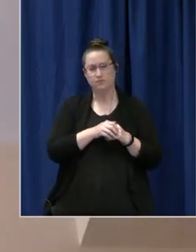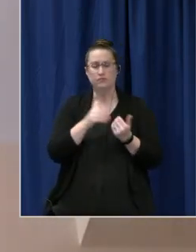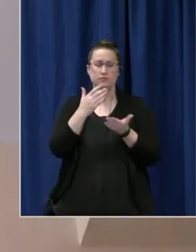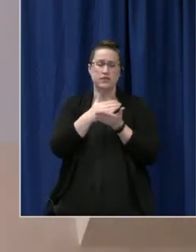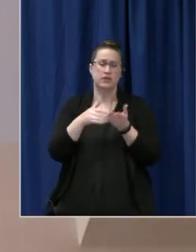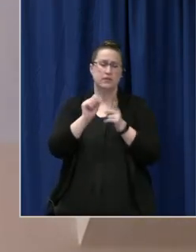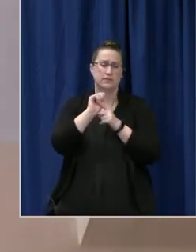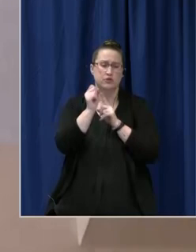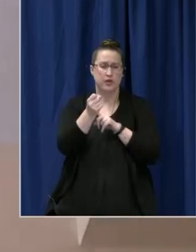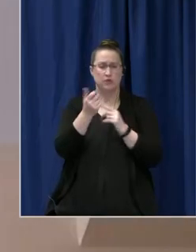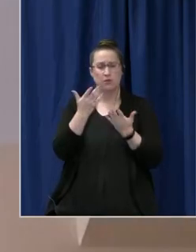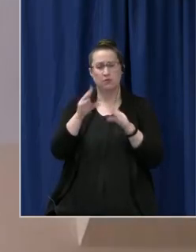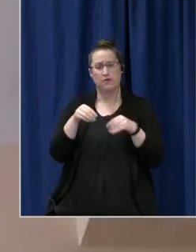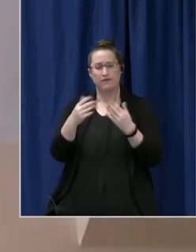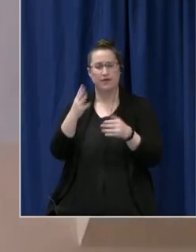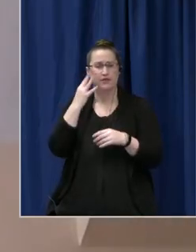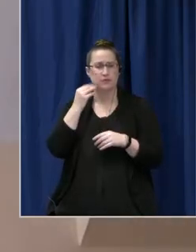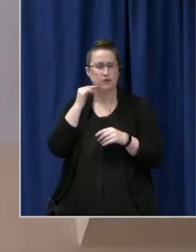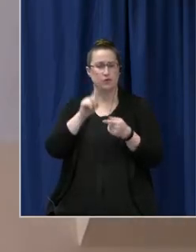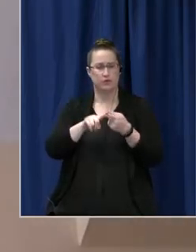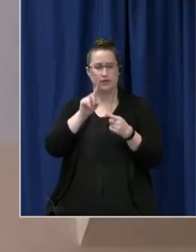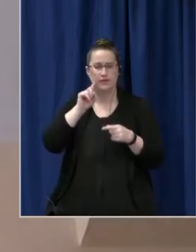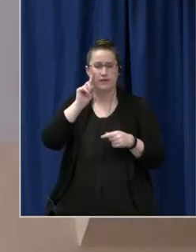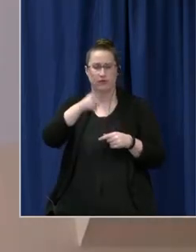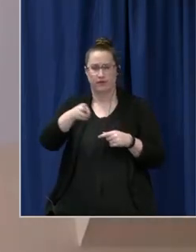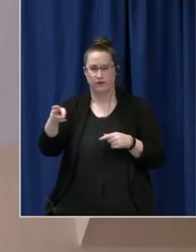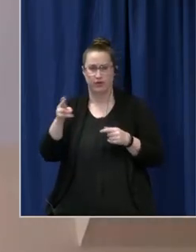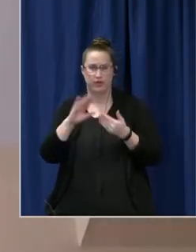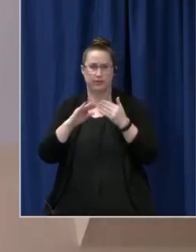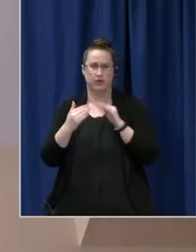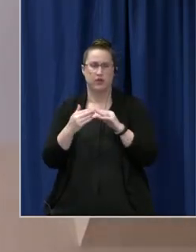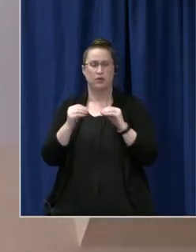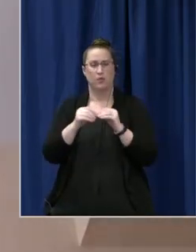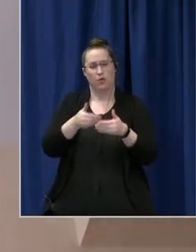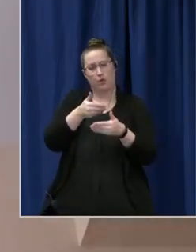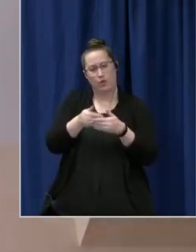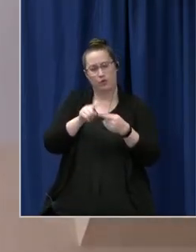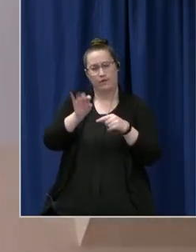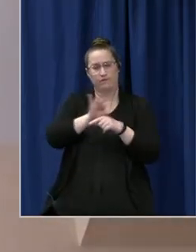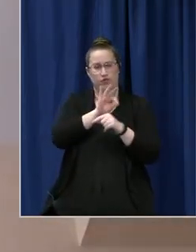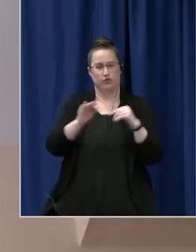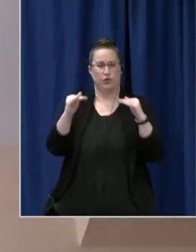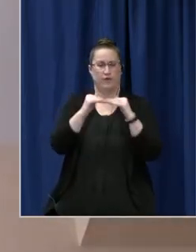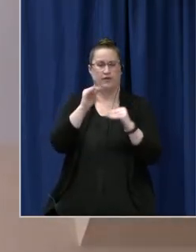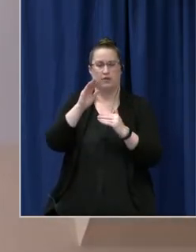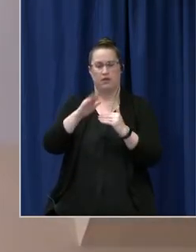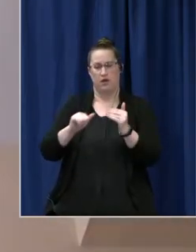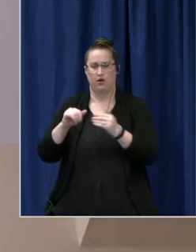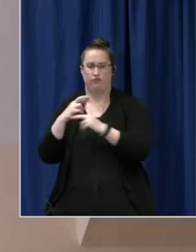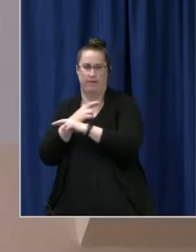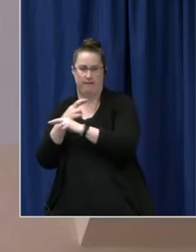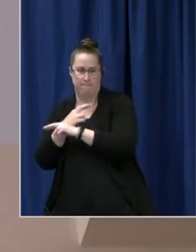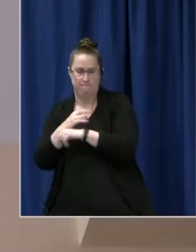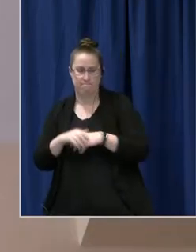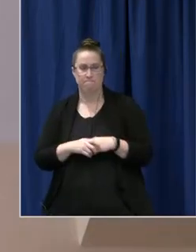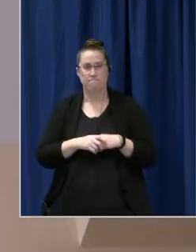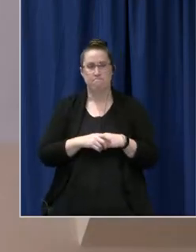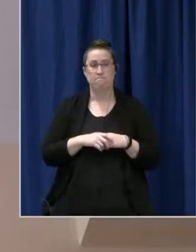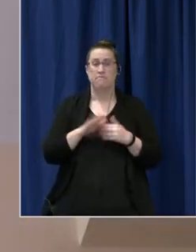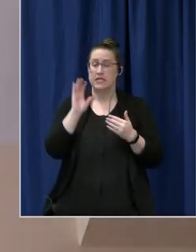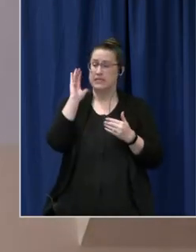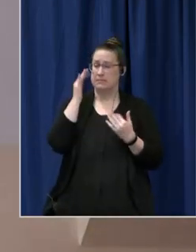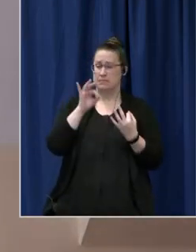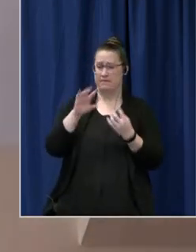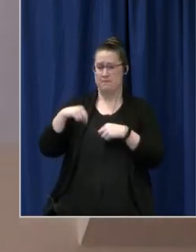offer an experience to the deaf and hard of hearing community that is closer to functional equivalence than a relay call. Indeed, that seems to have been the